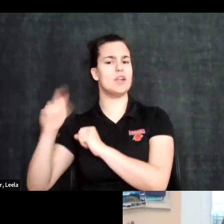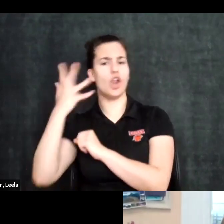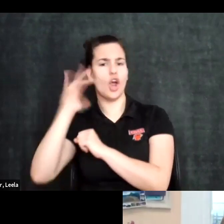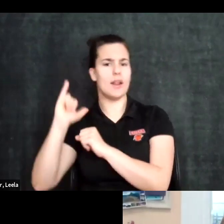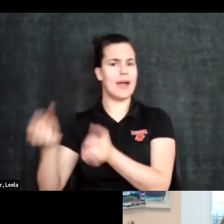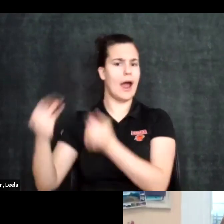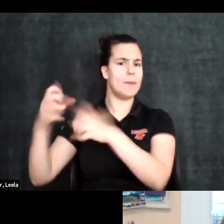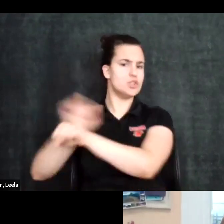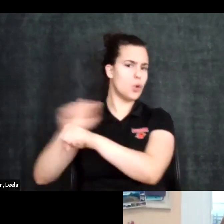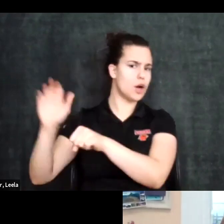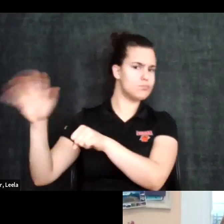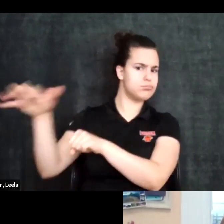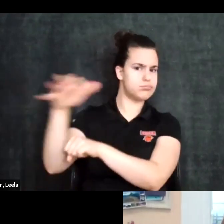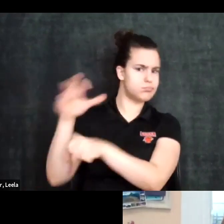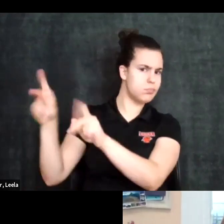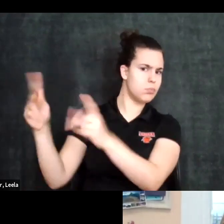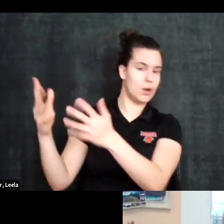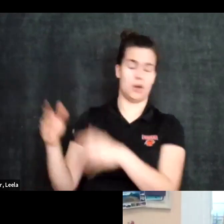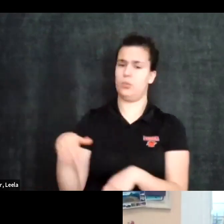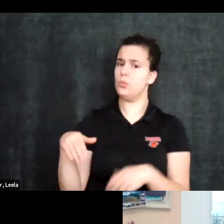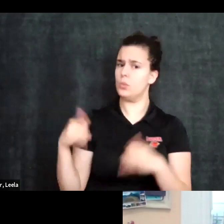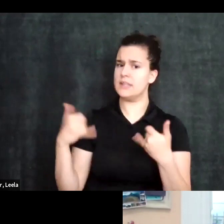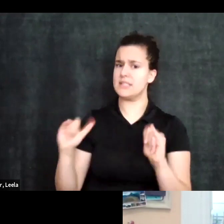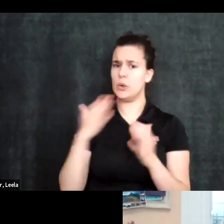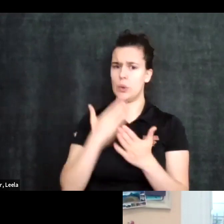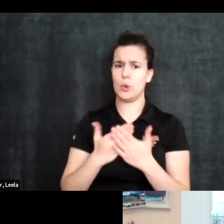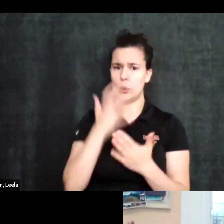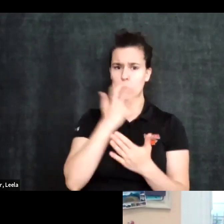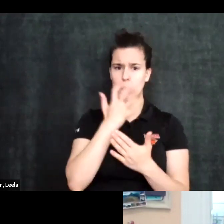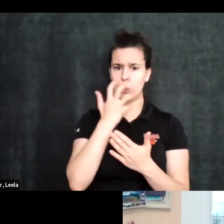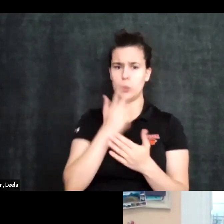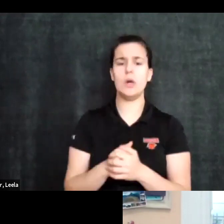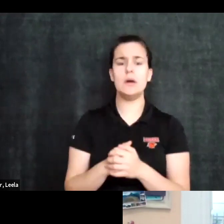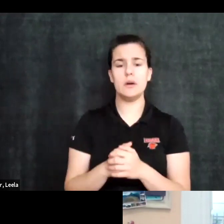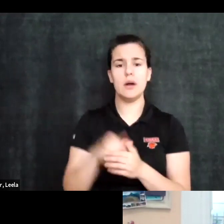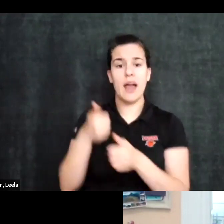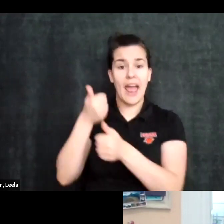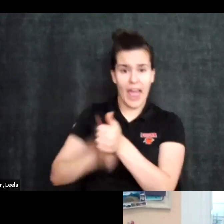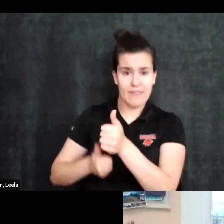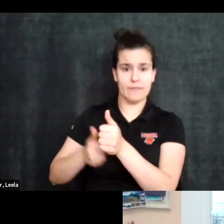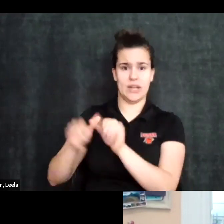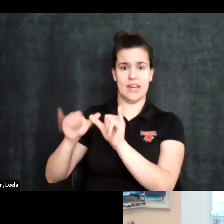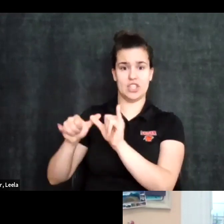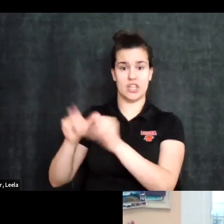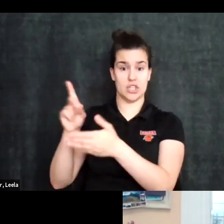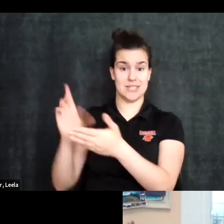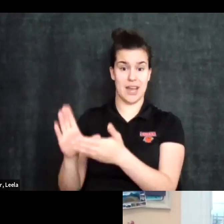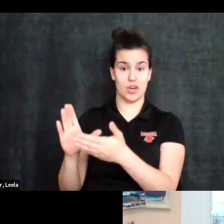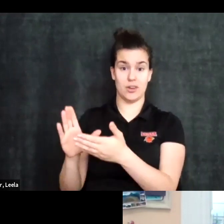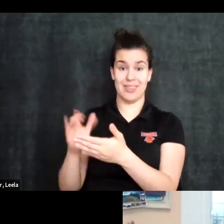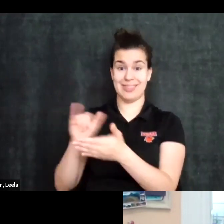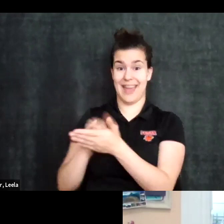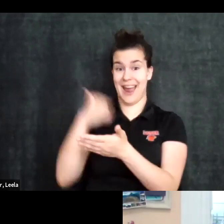civil engineers is still very, very good. Every engineer designer that I know is still